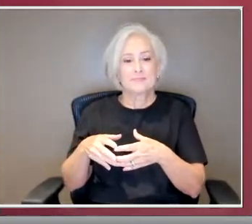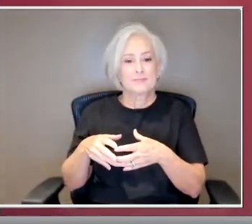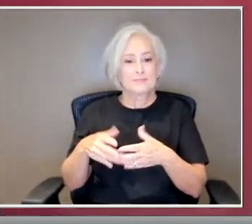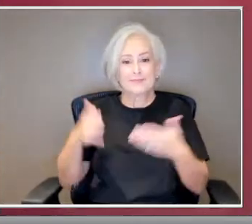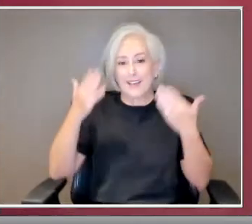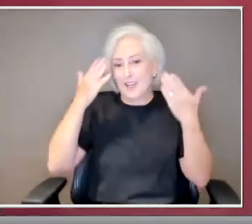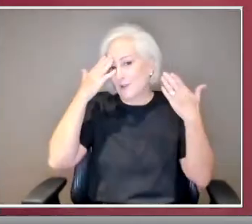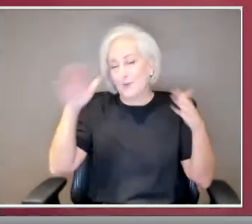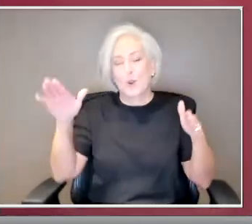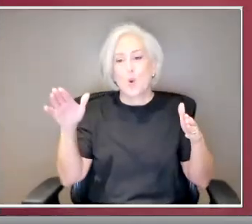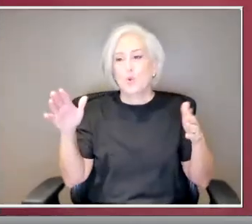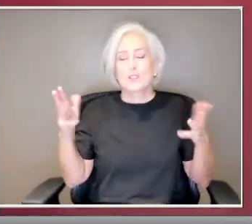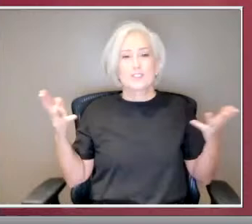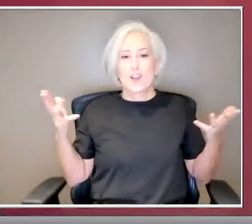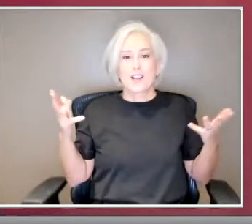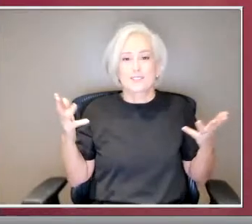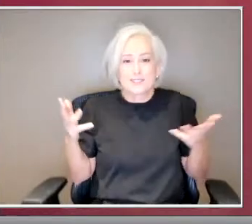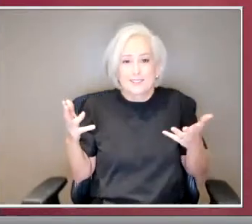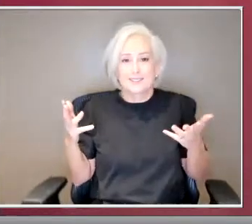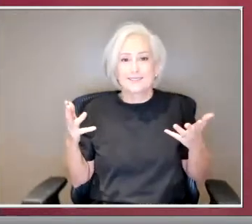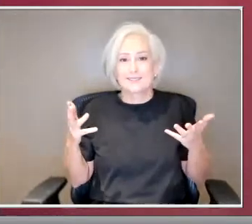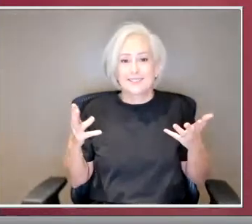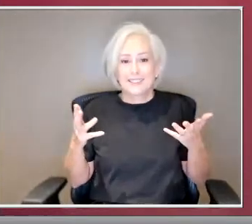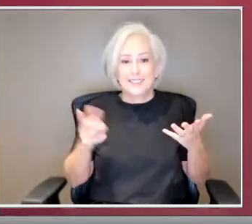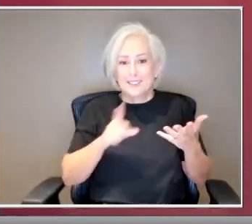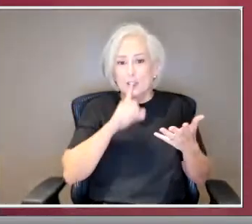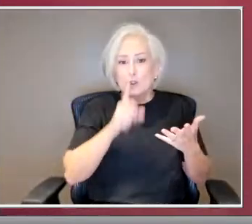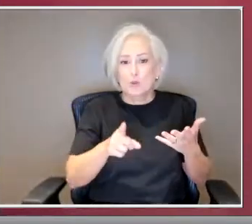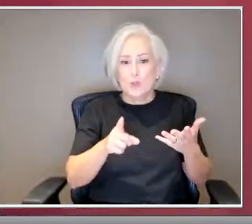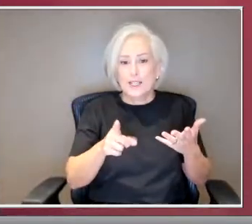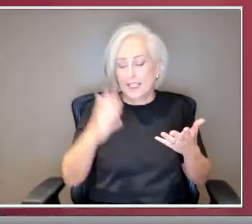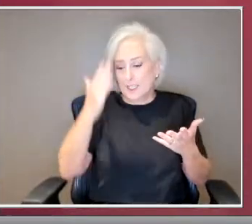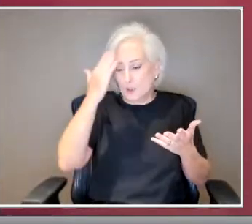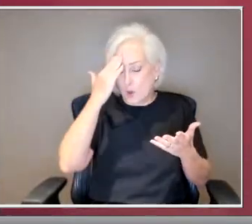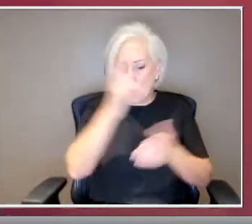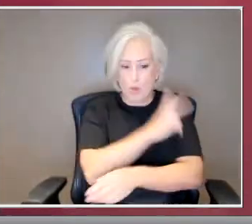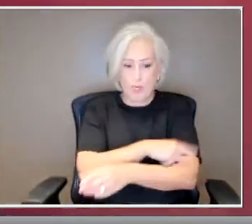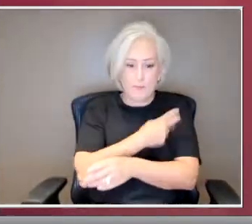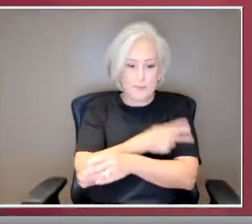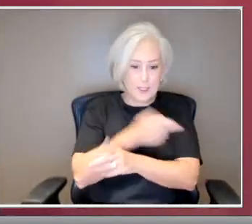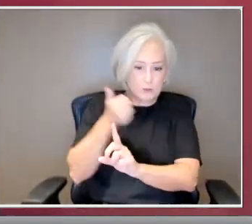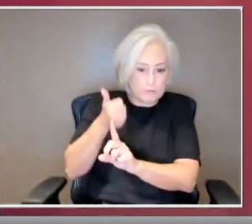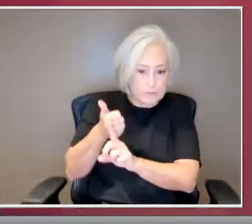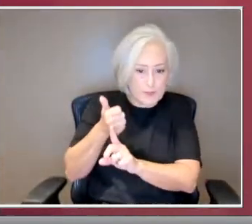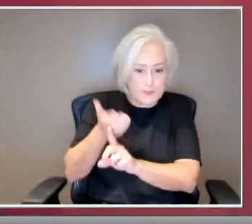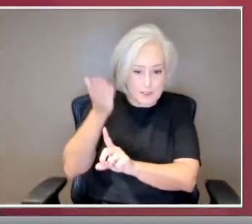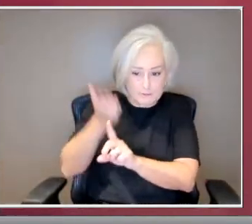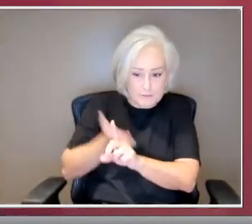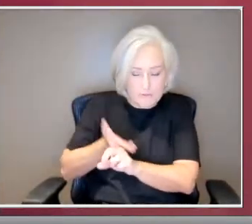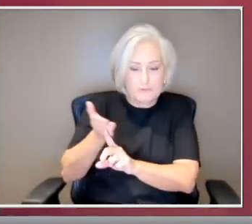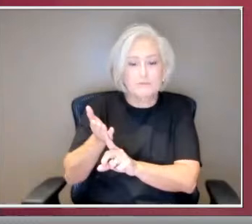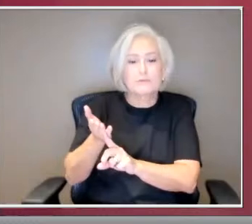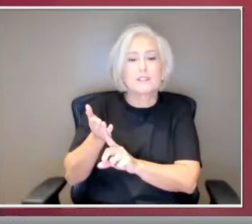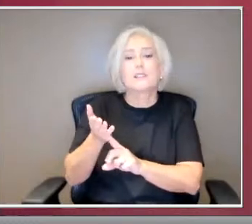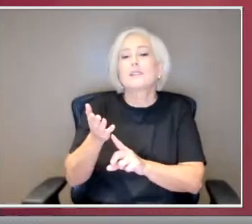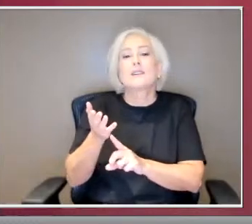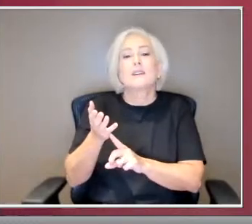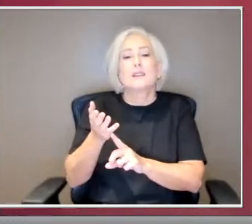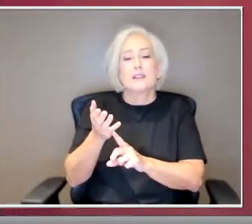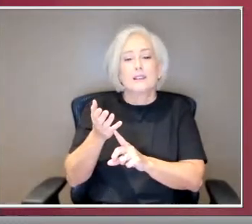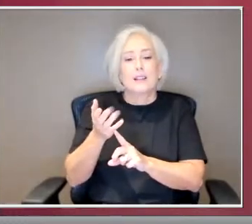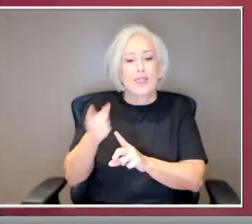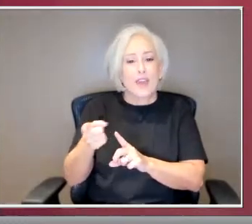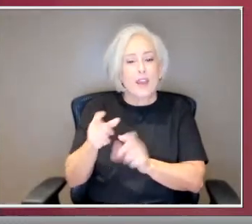I just, you really get to know the patients. It's more than, I mean, they are